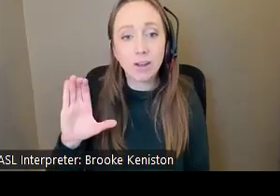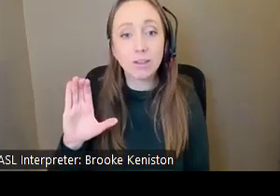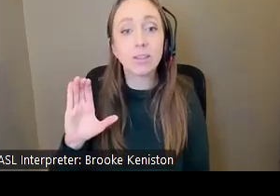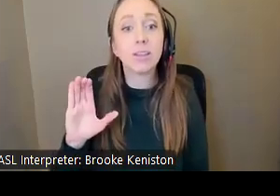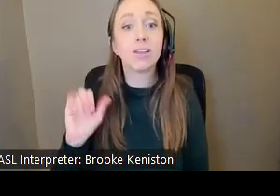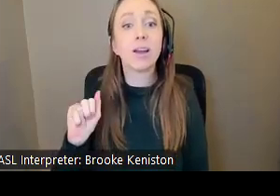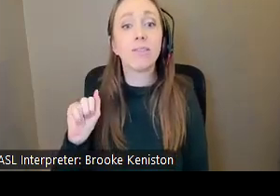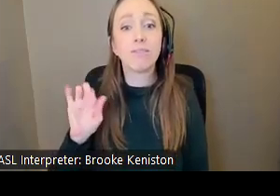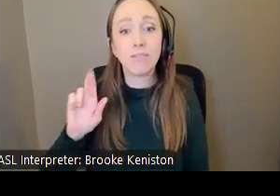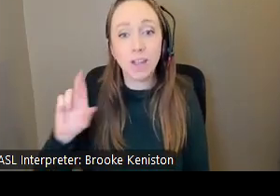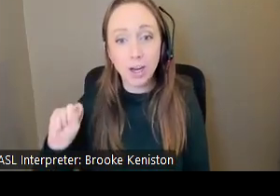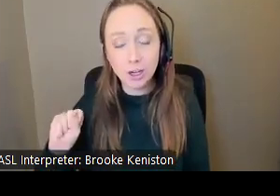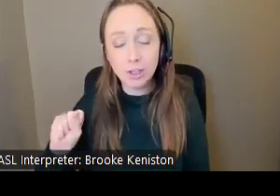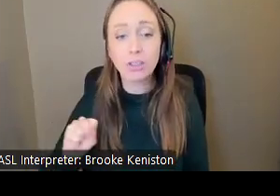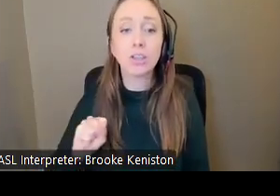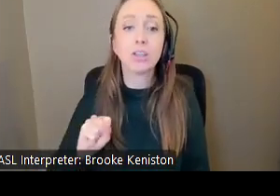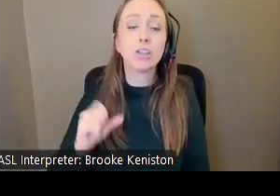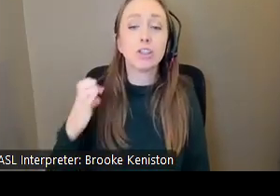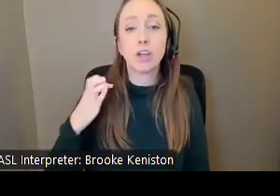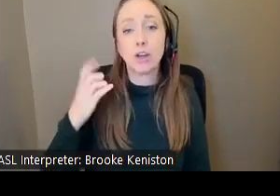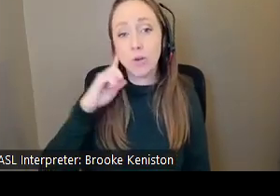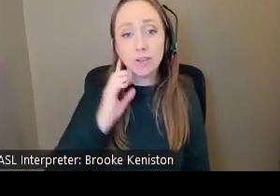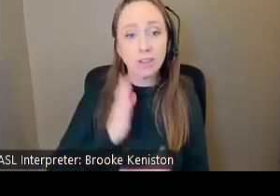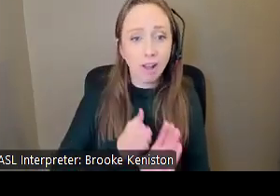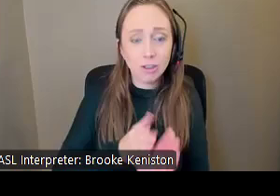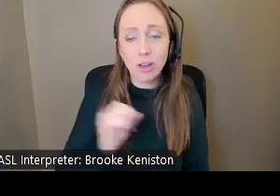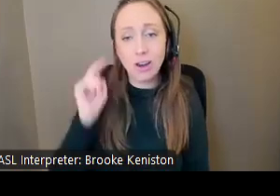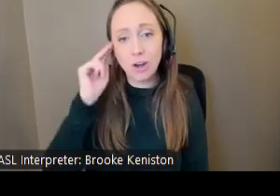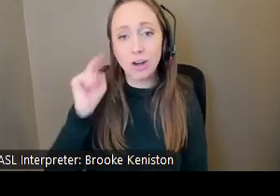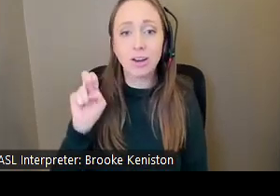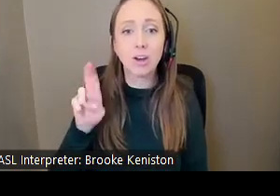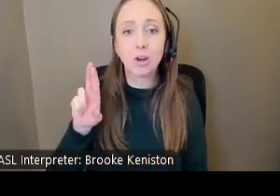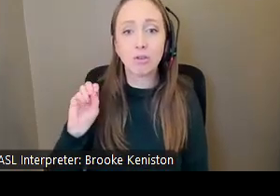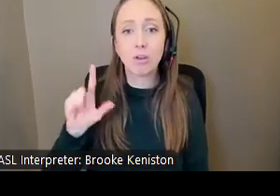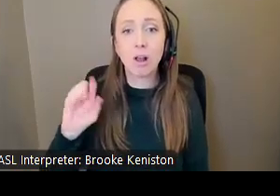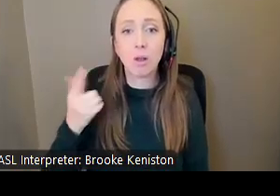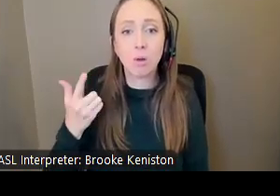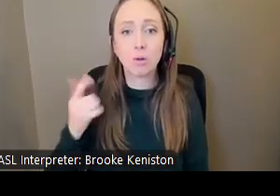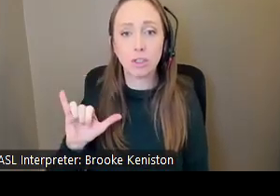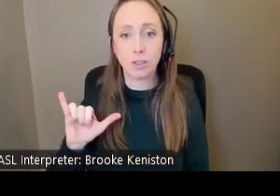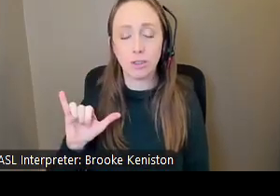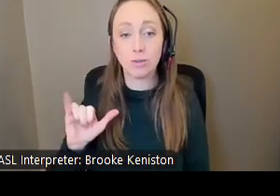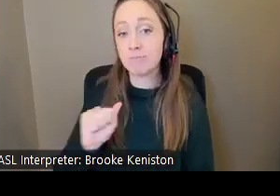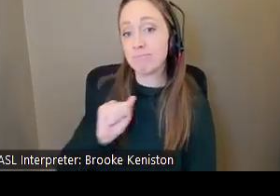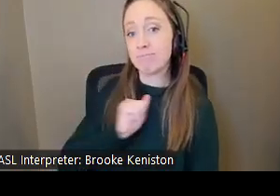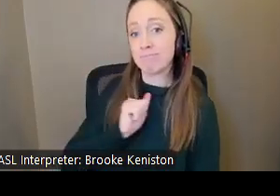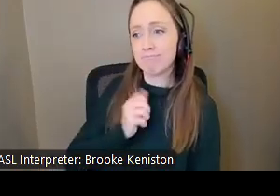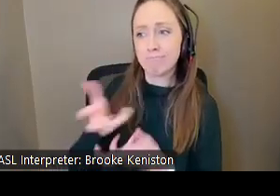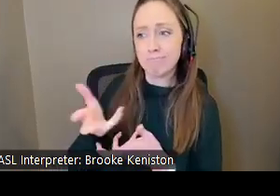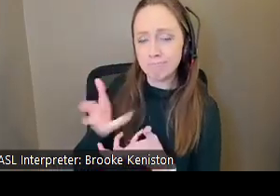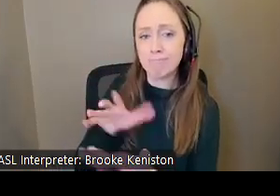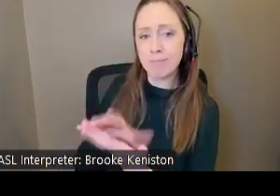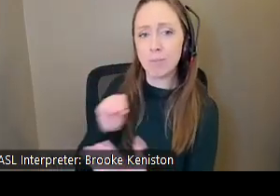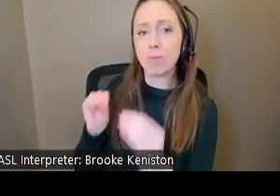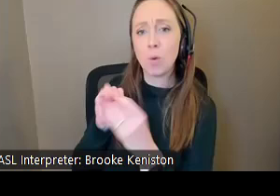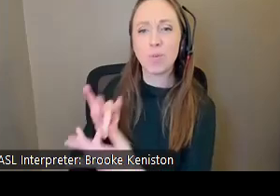of Neurology. On a personal note, I've had the pleasure of getting to know Dr. George through National Integrated Care